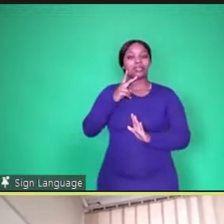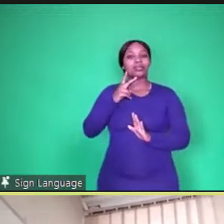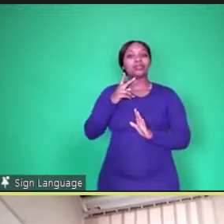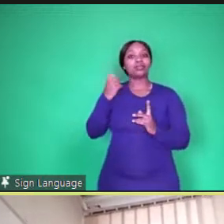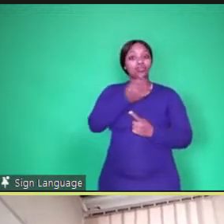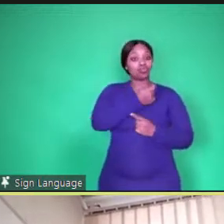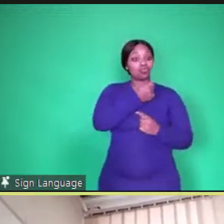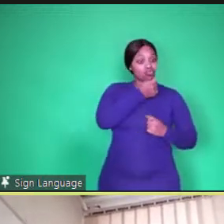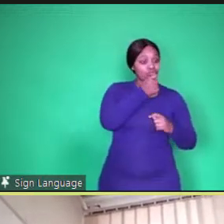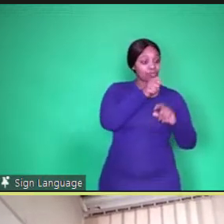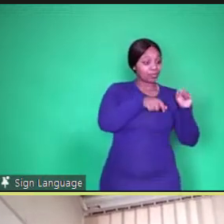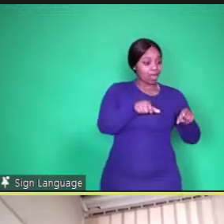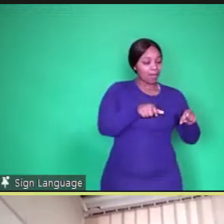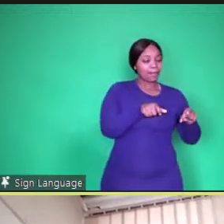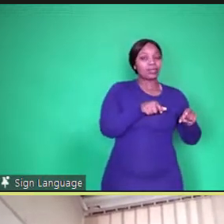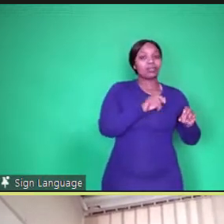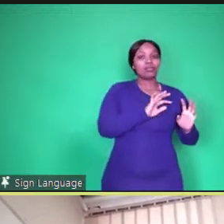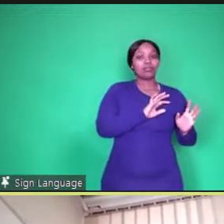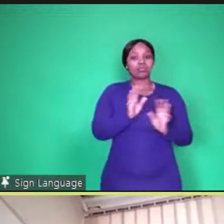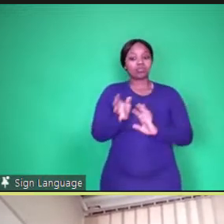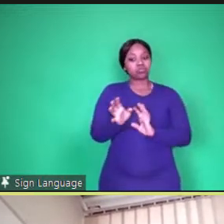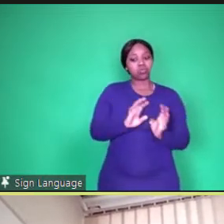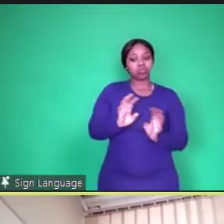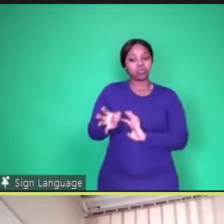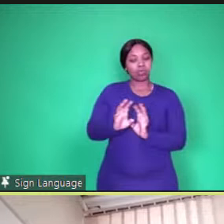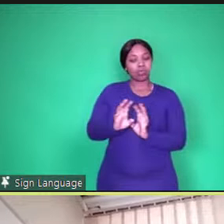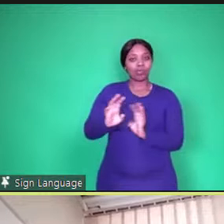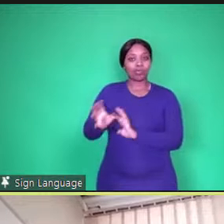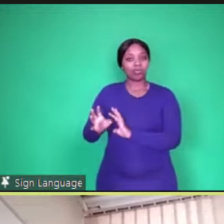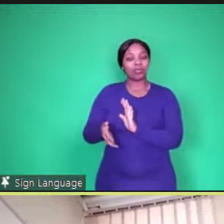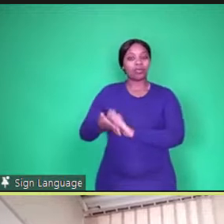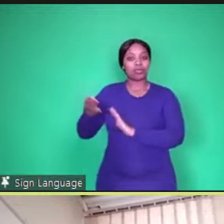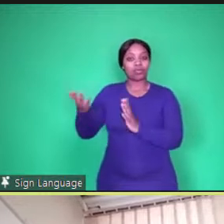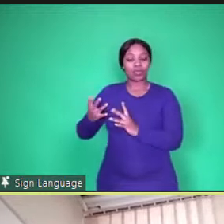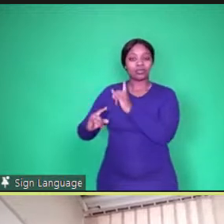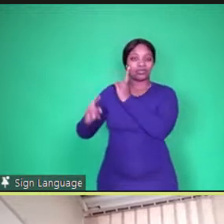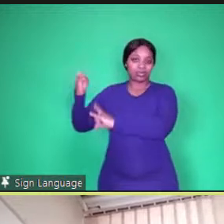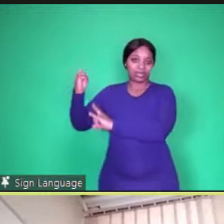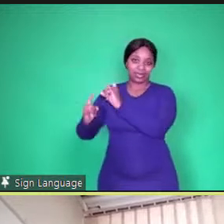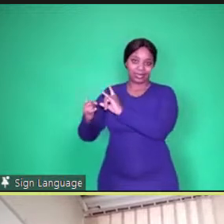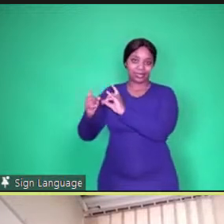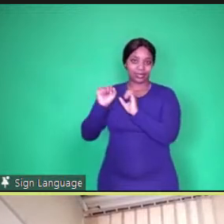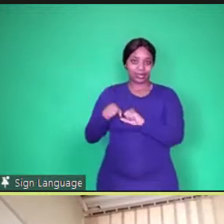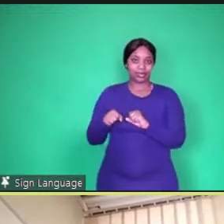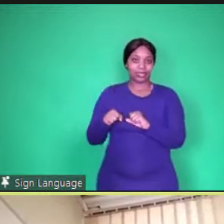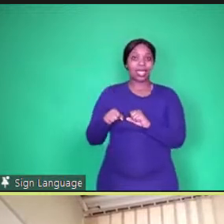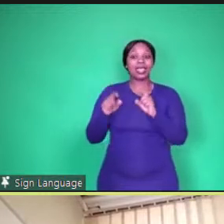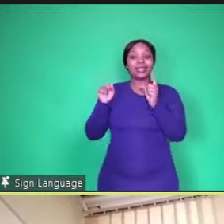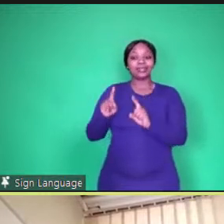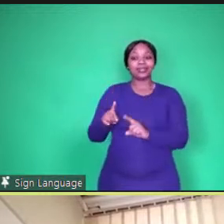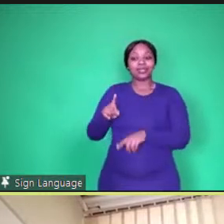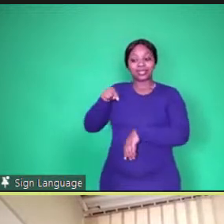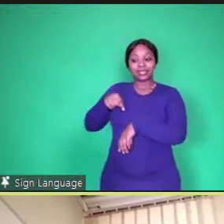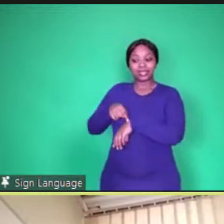rural people into the cities, and especially in the developing